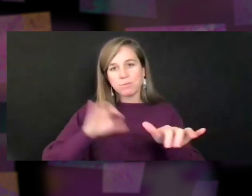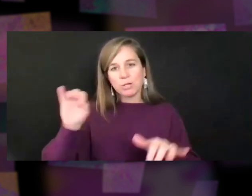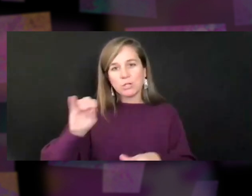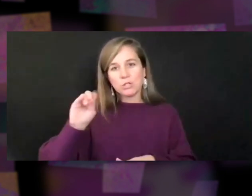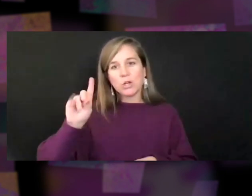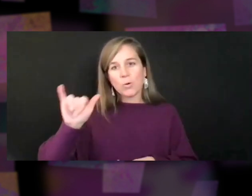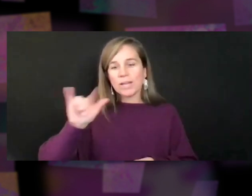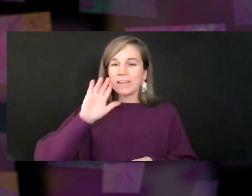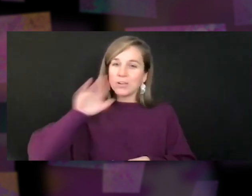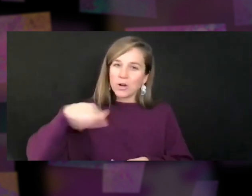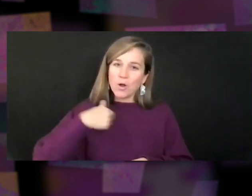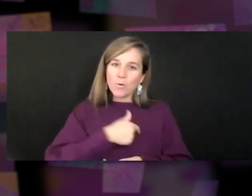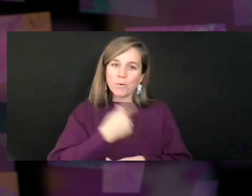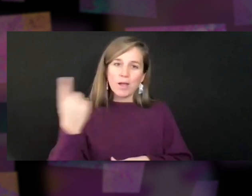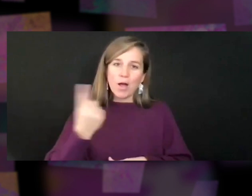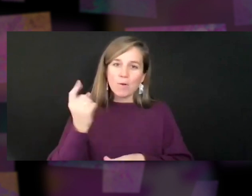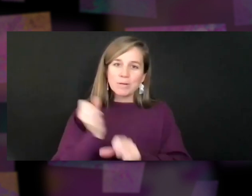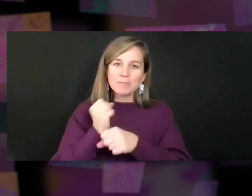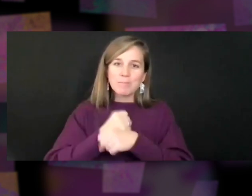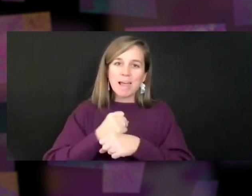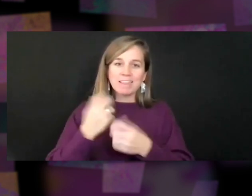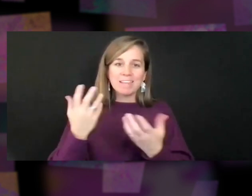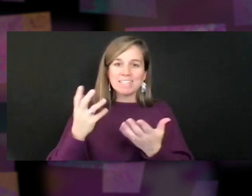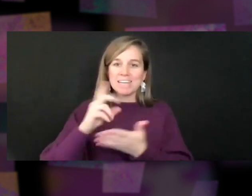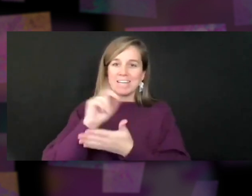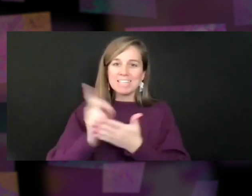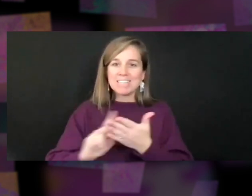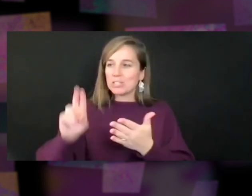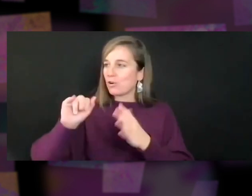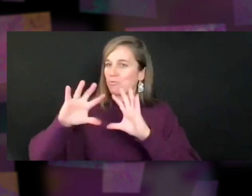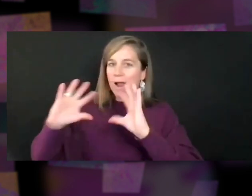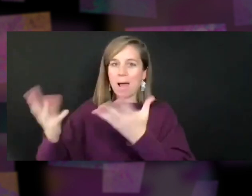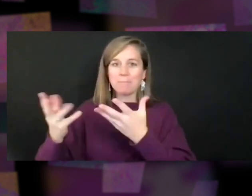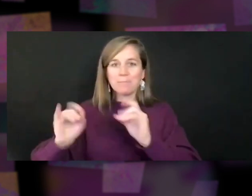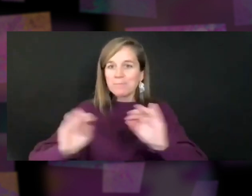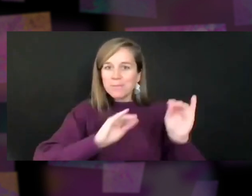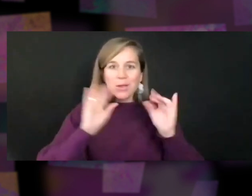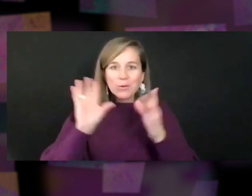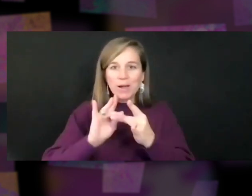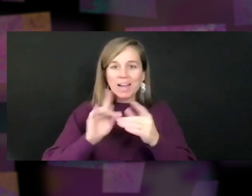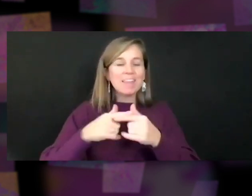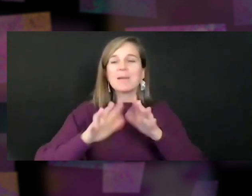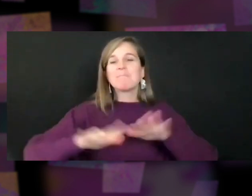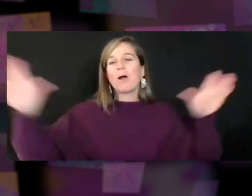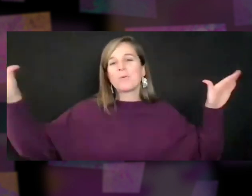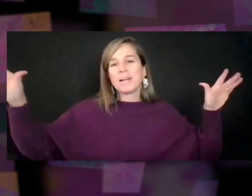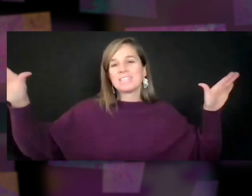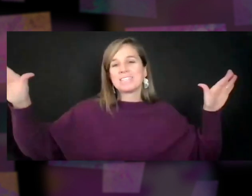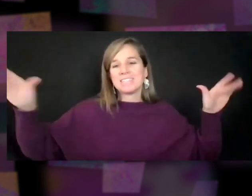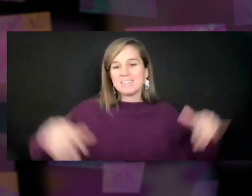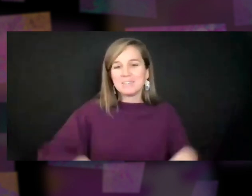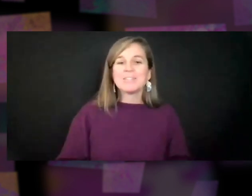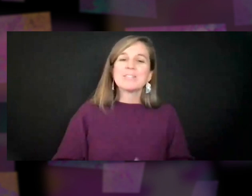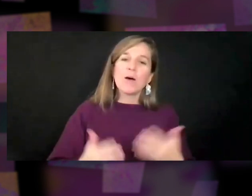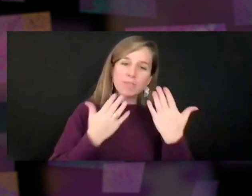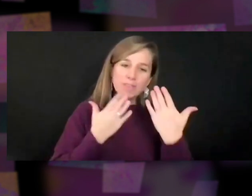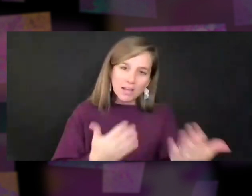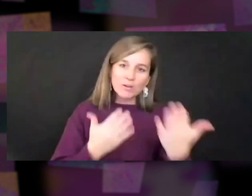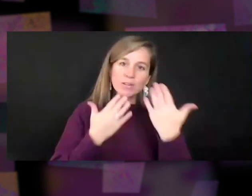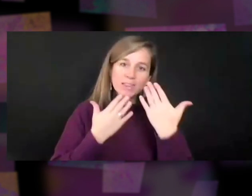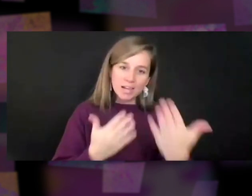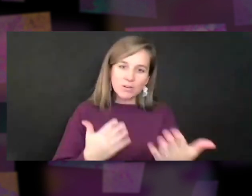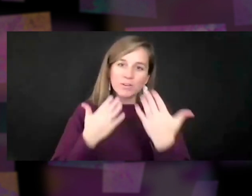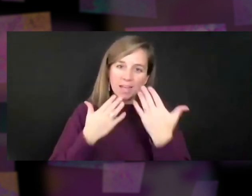know, we always make these friends in the digital realm really quickly, and then we part ways. And mahalo nui loa, thank you very